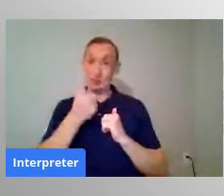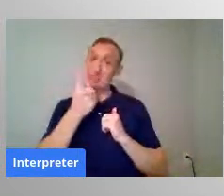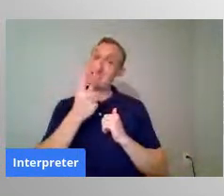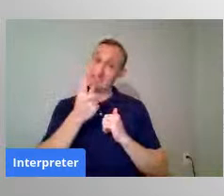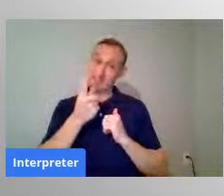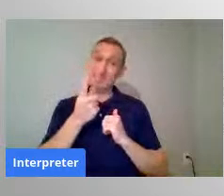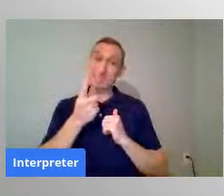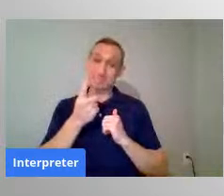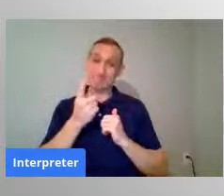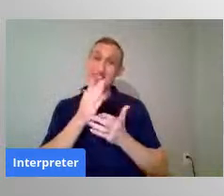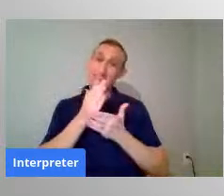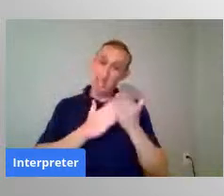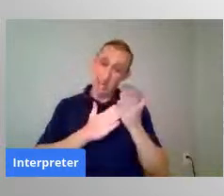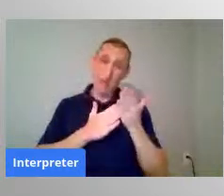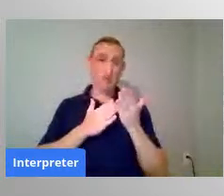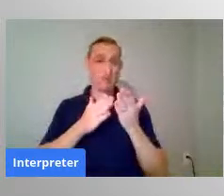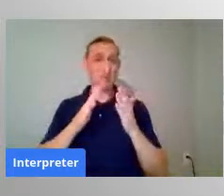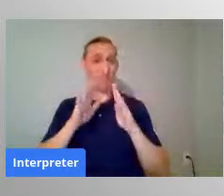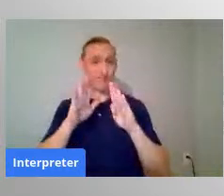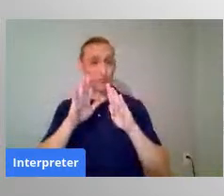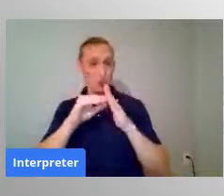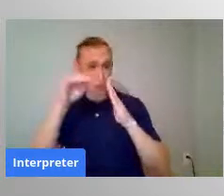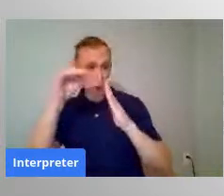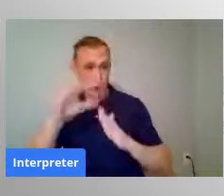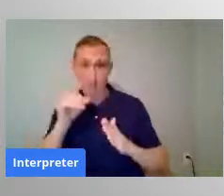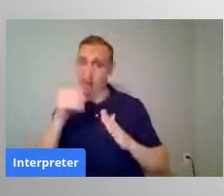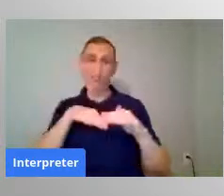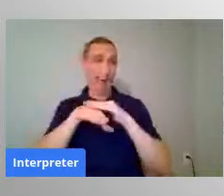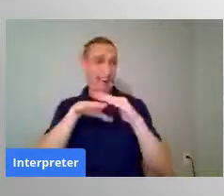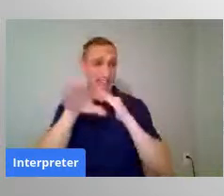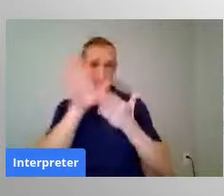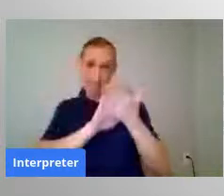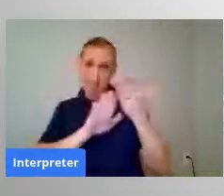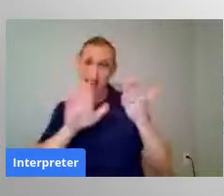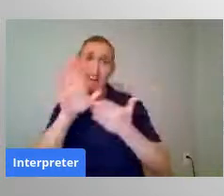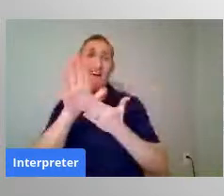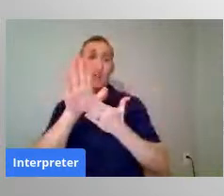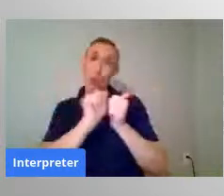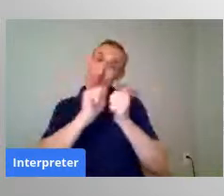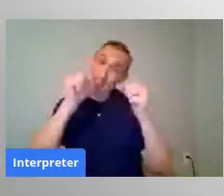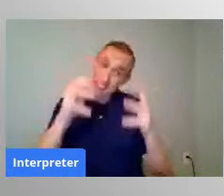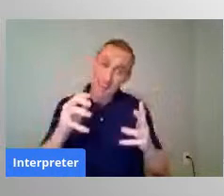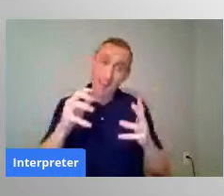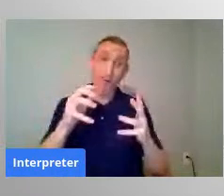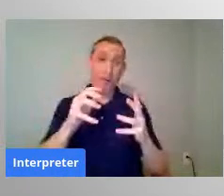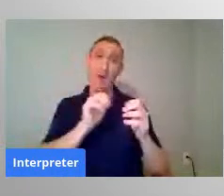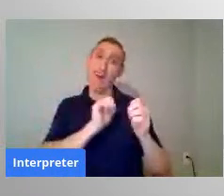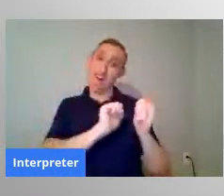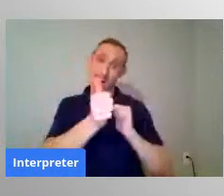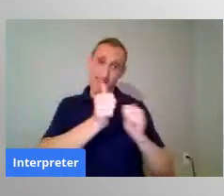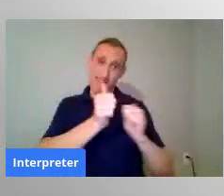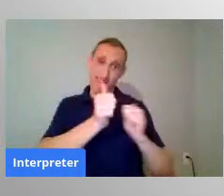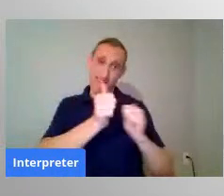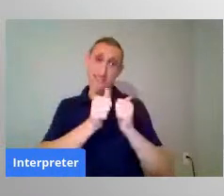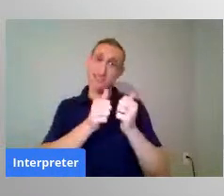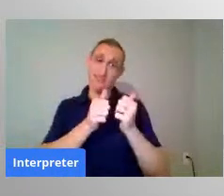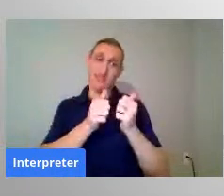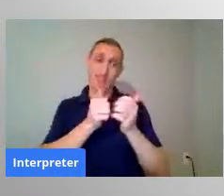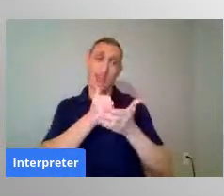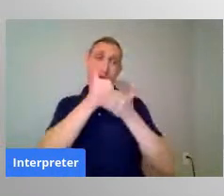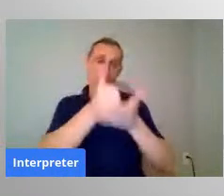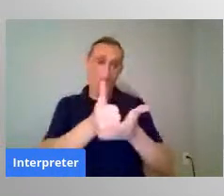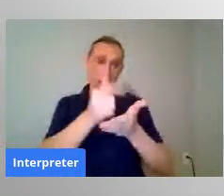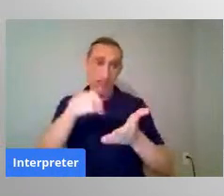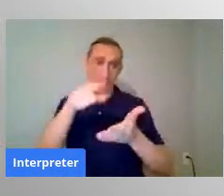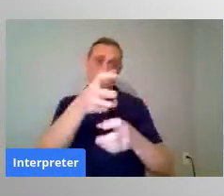to post-secondary opportunities, would have access to without athletics. And I